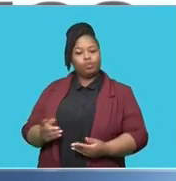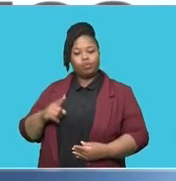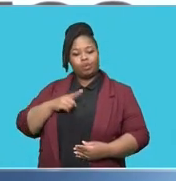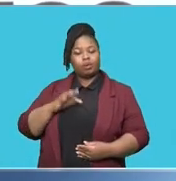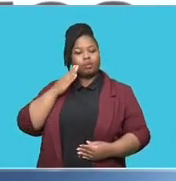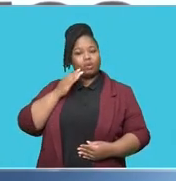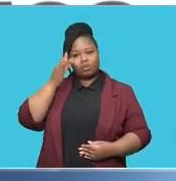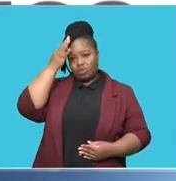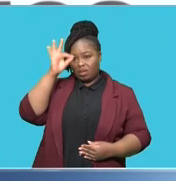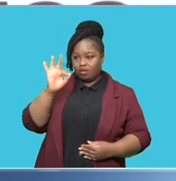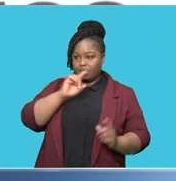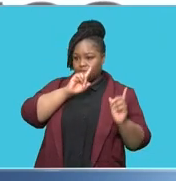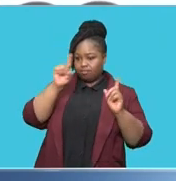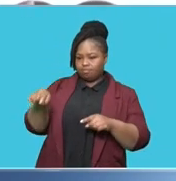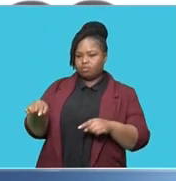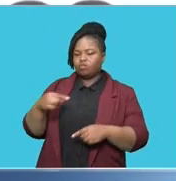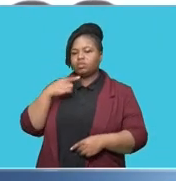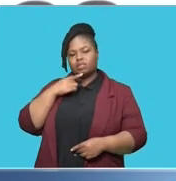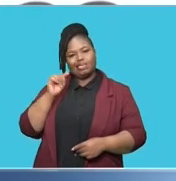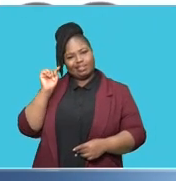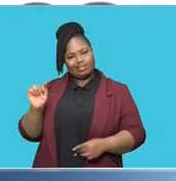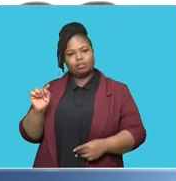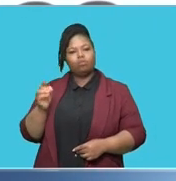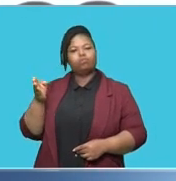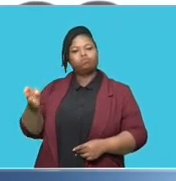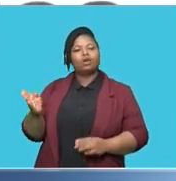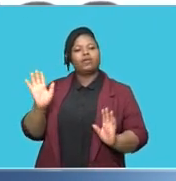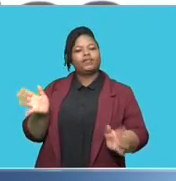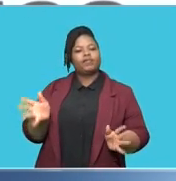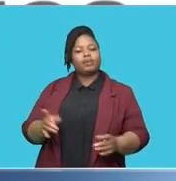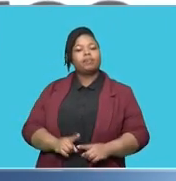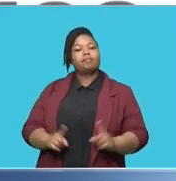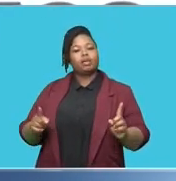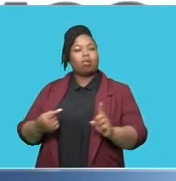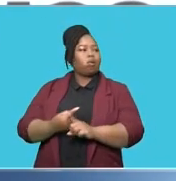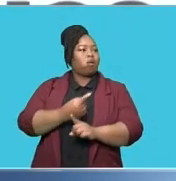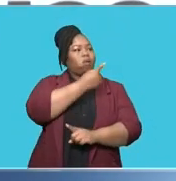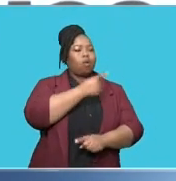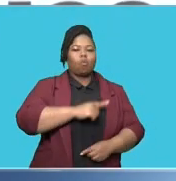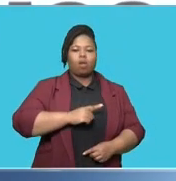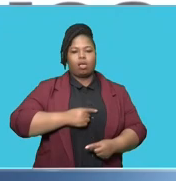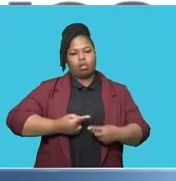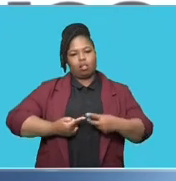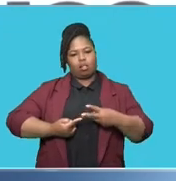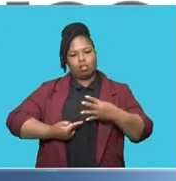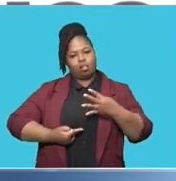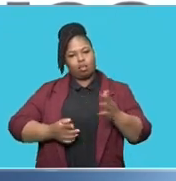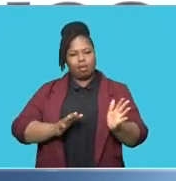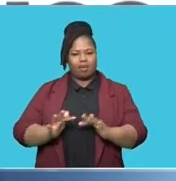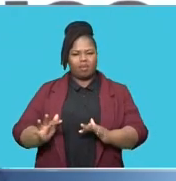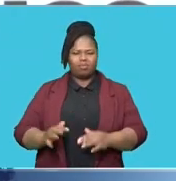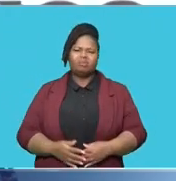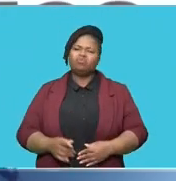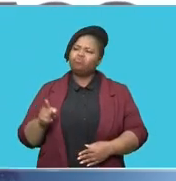go to government to say, government, this is where we were, but we have deteriorated because of 1, 2, 3, 4. How do